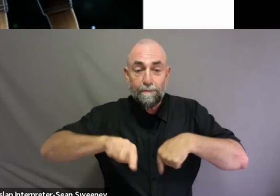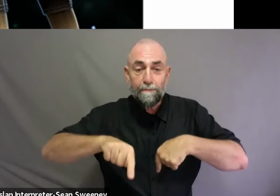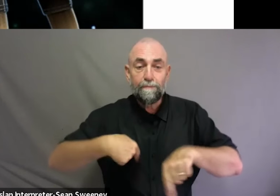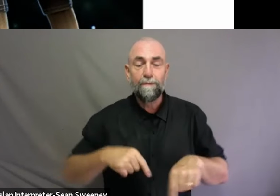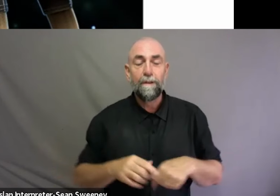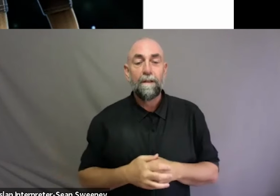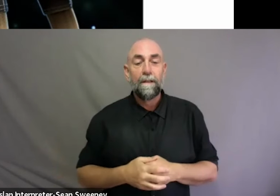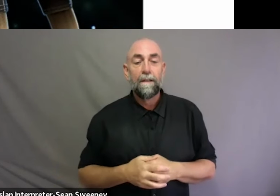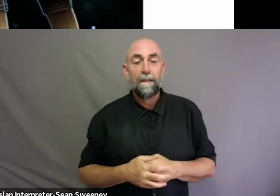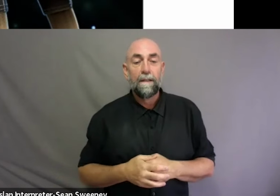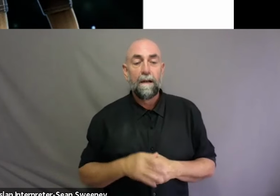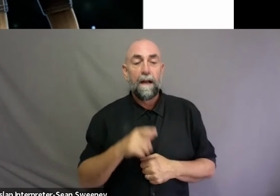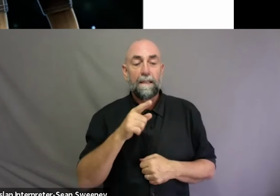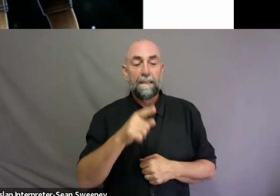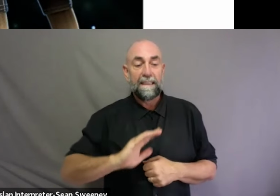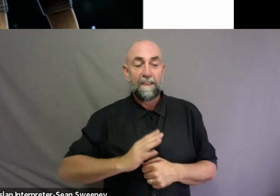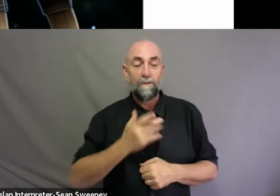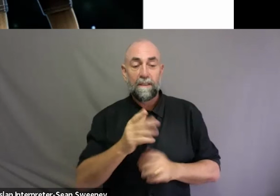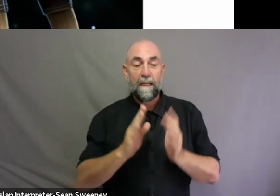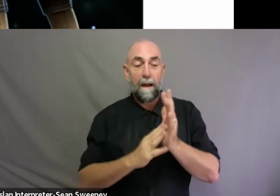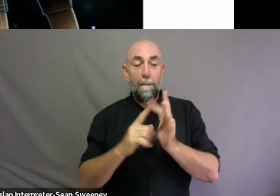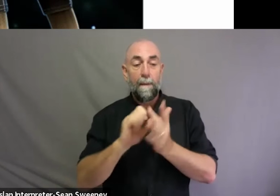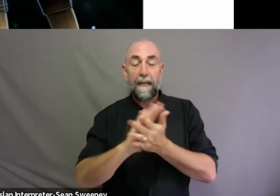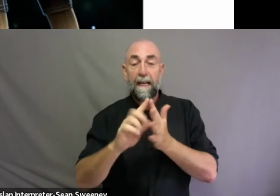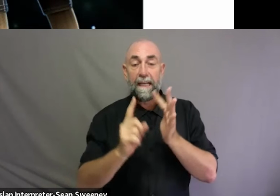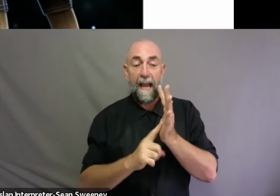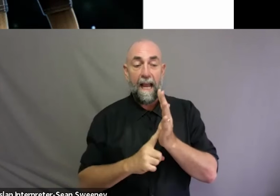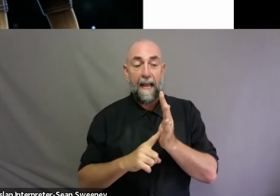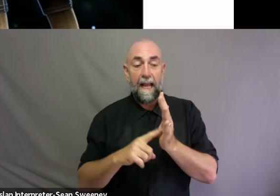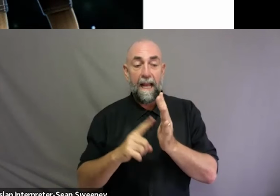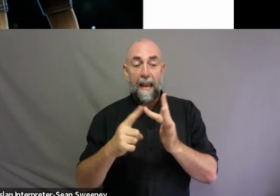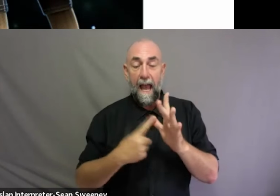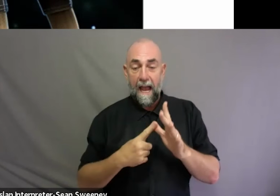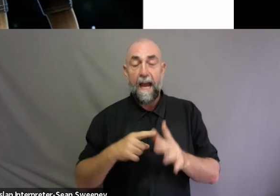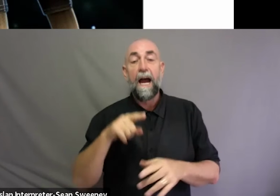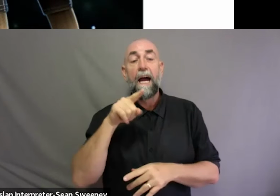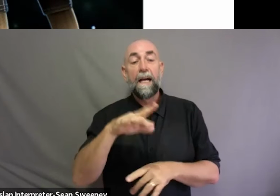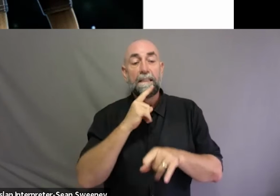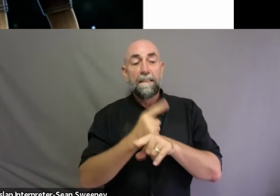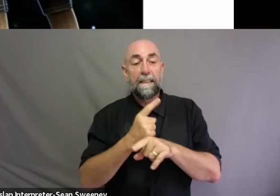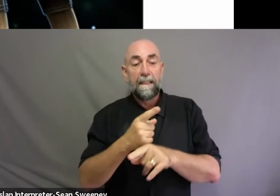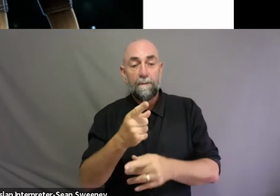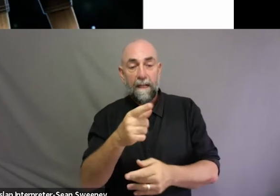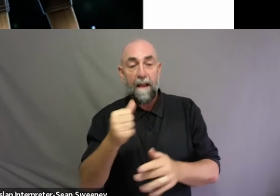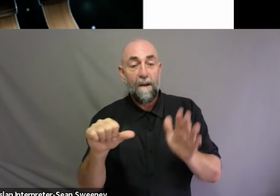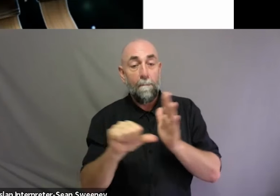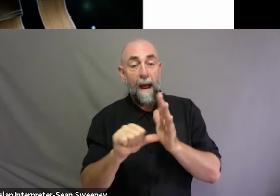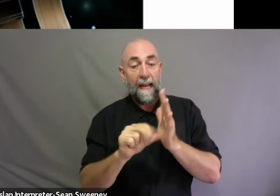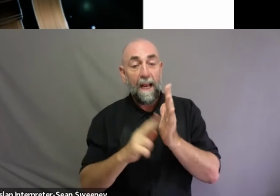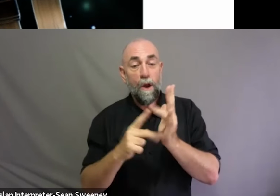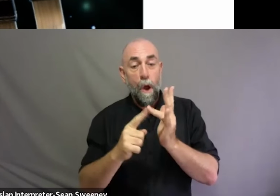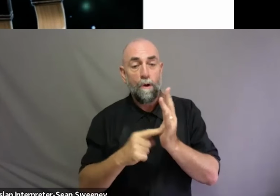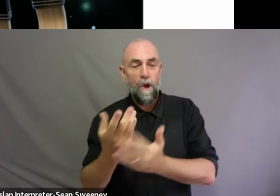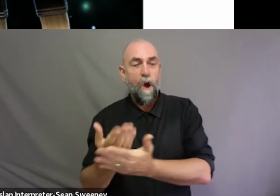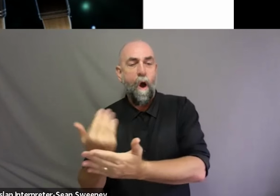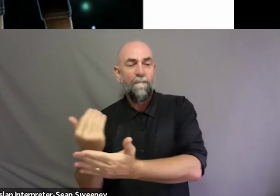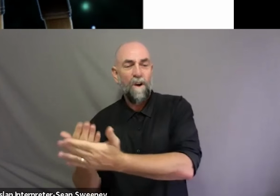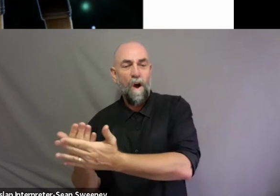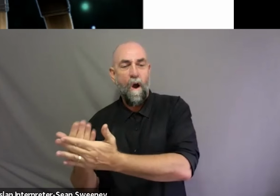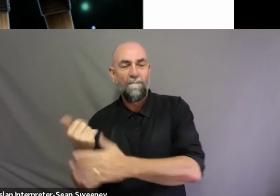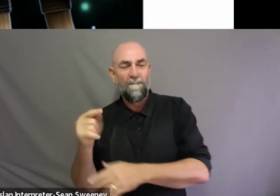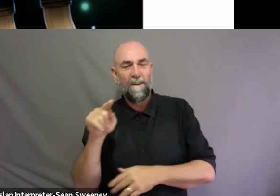process, working with the students, made a decision to take away the money notes that you can see there. This